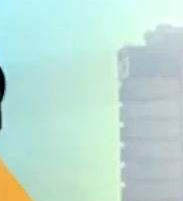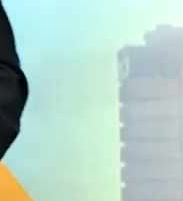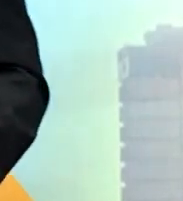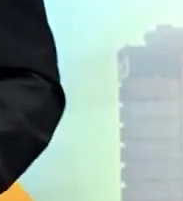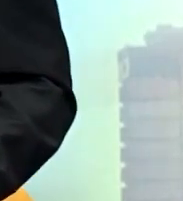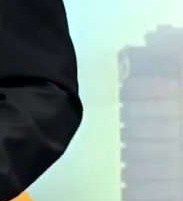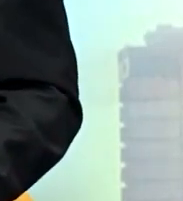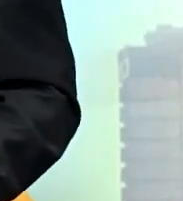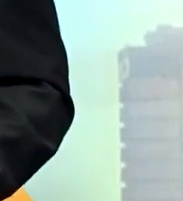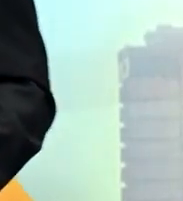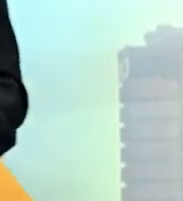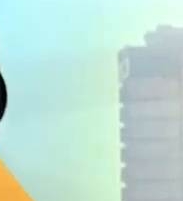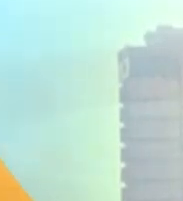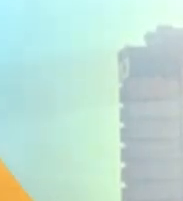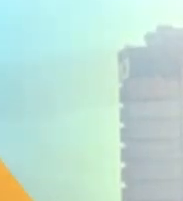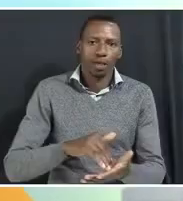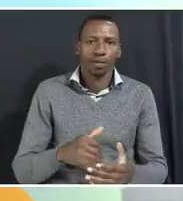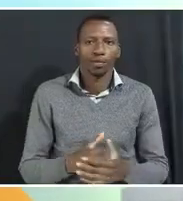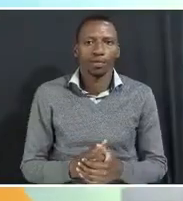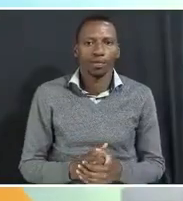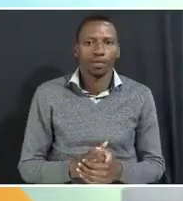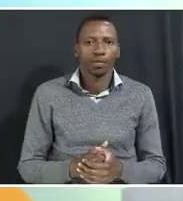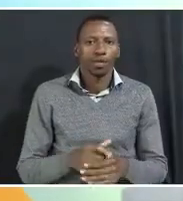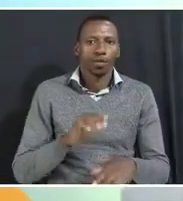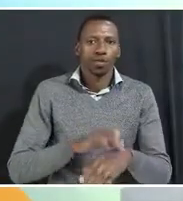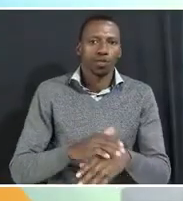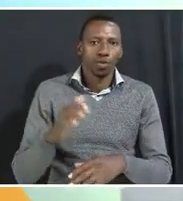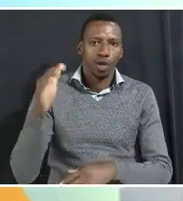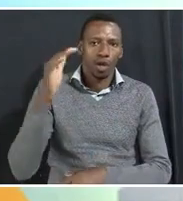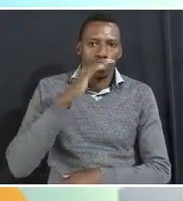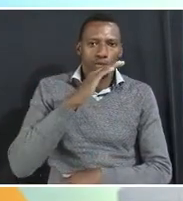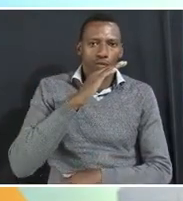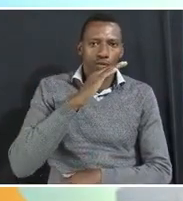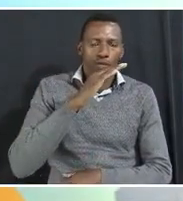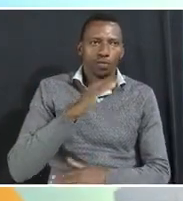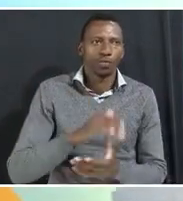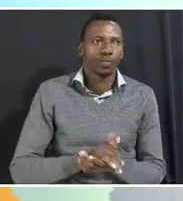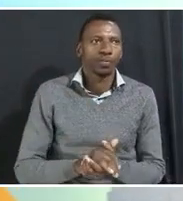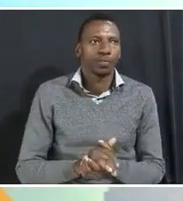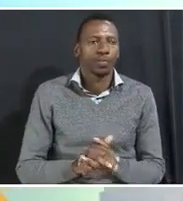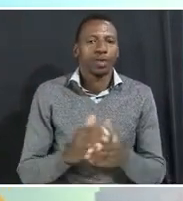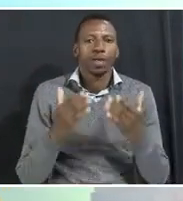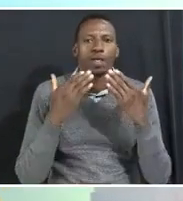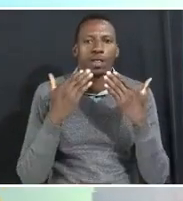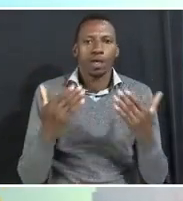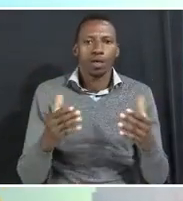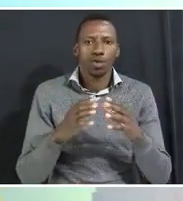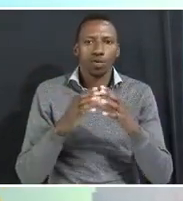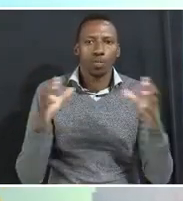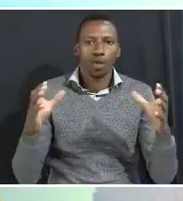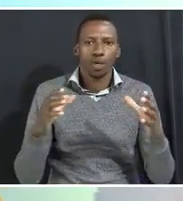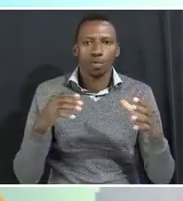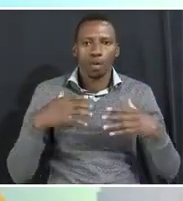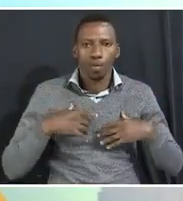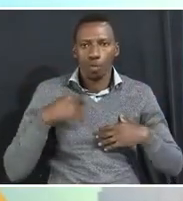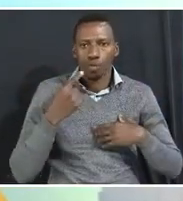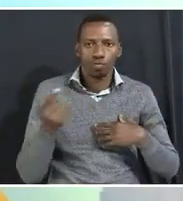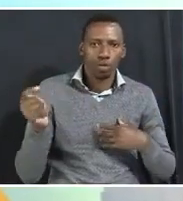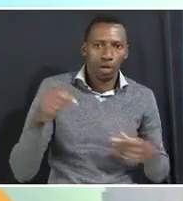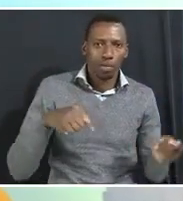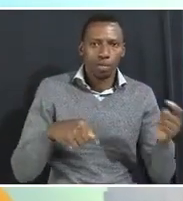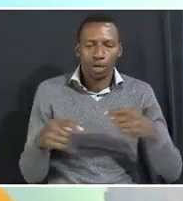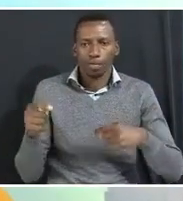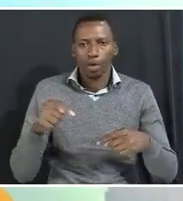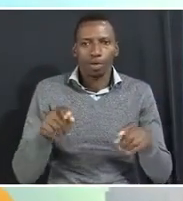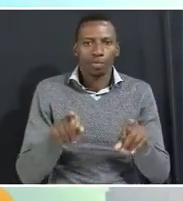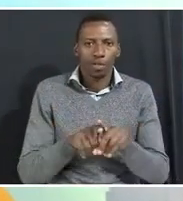Good afternoon again. Good afternoon. Thank you so much for those who are here and our viewers